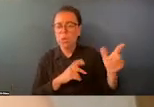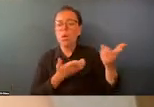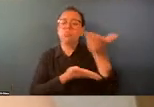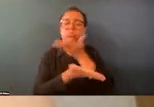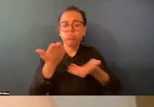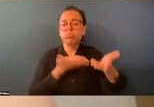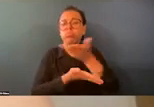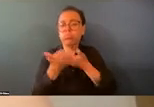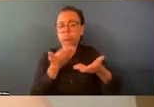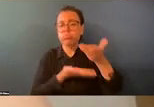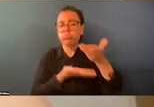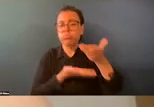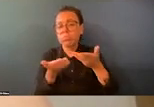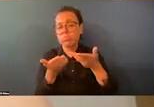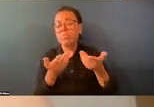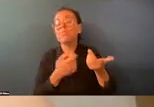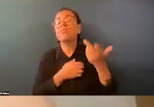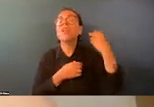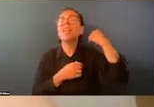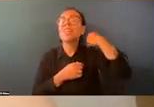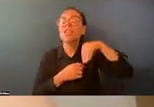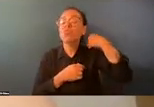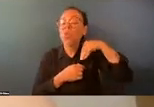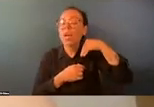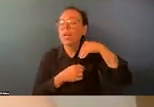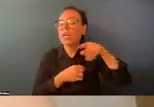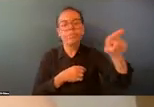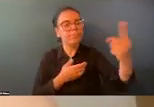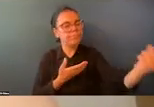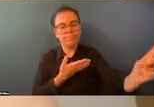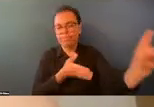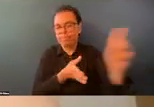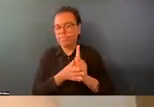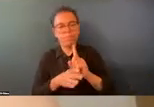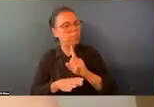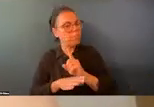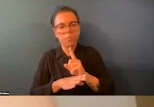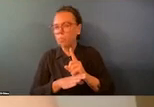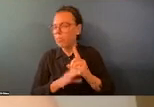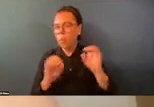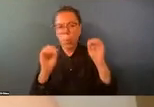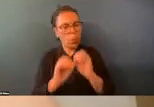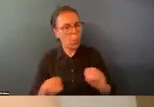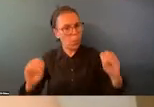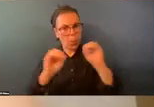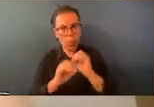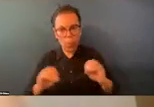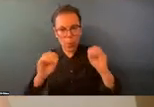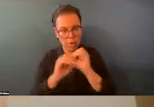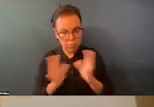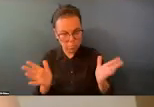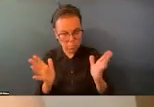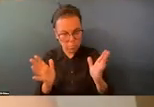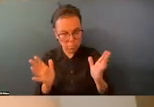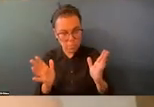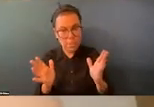representatives, but right now from Tajikistan, there is no one because they don't have anyone working at the ministry right now.